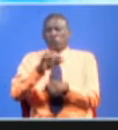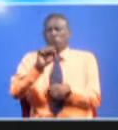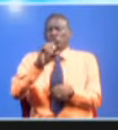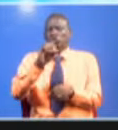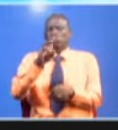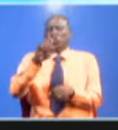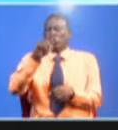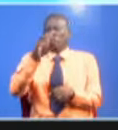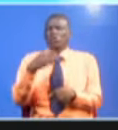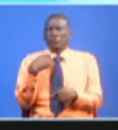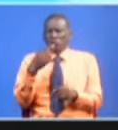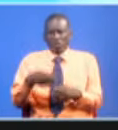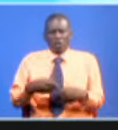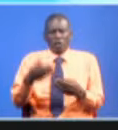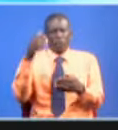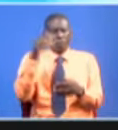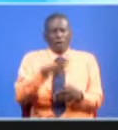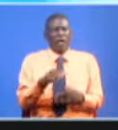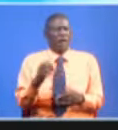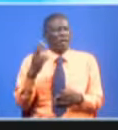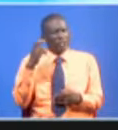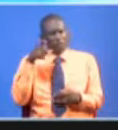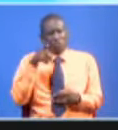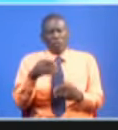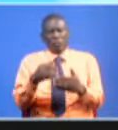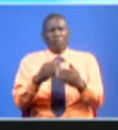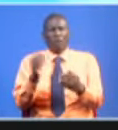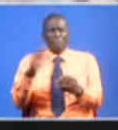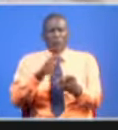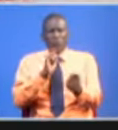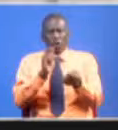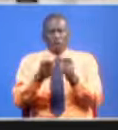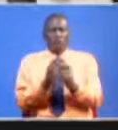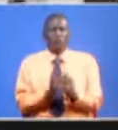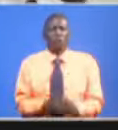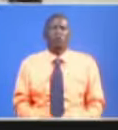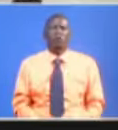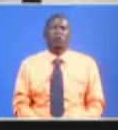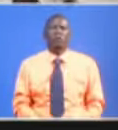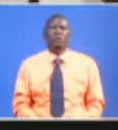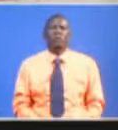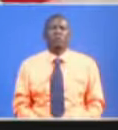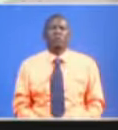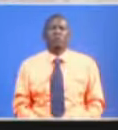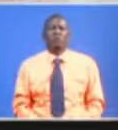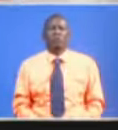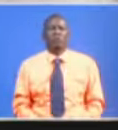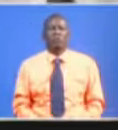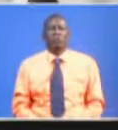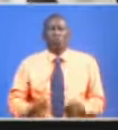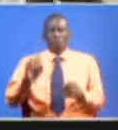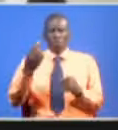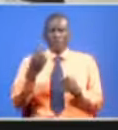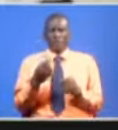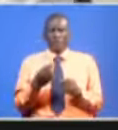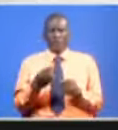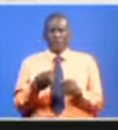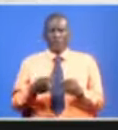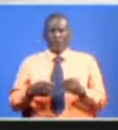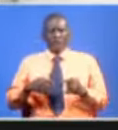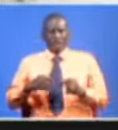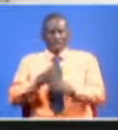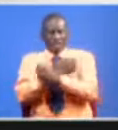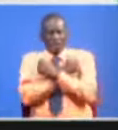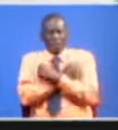they're looking forward to that cash. Let's listen to Ngina Kiori before we get back to this interview. Once a darling of the church and